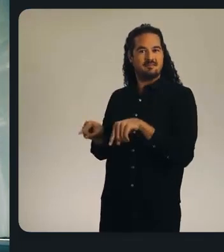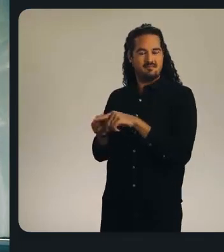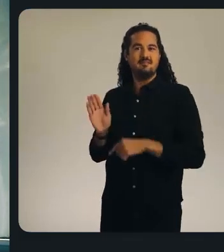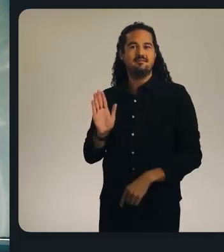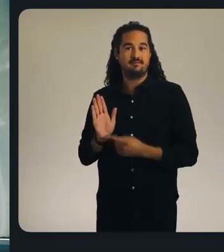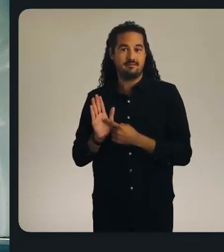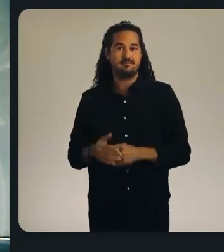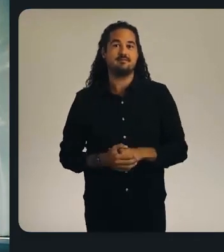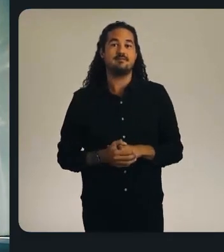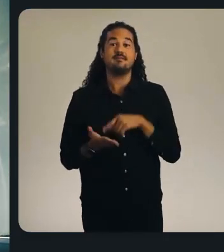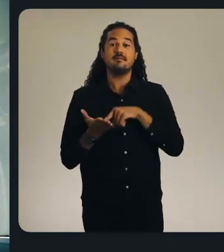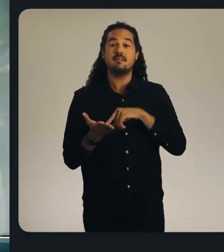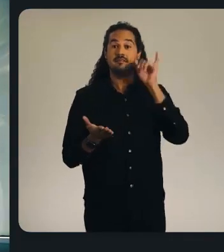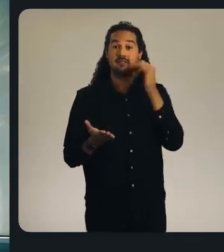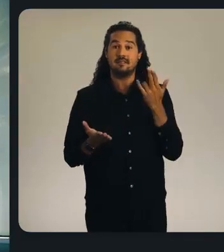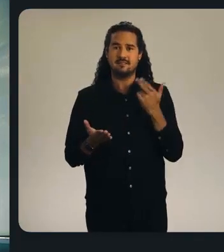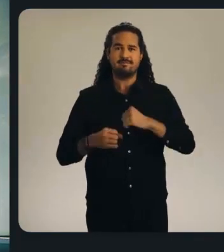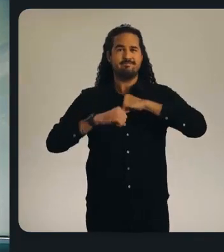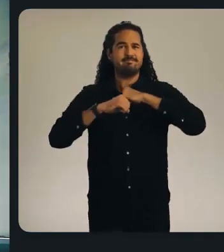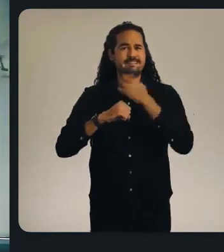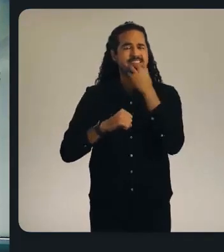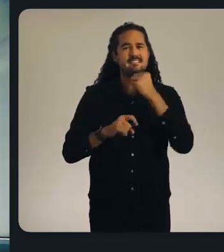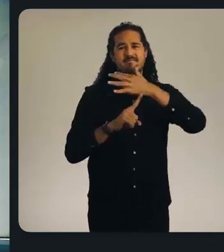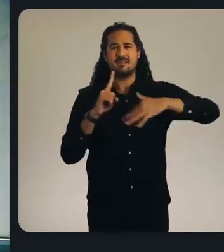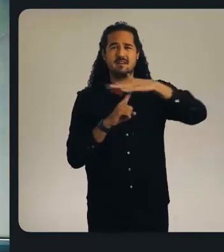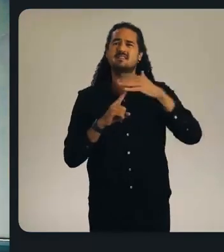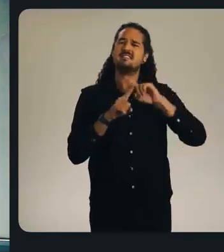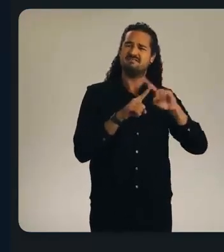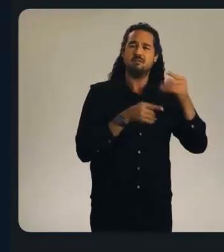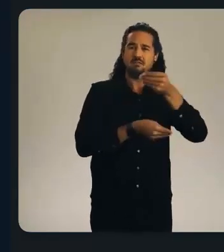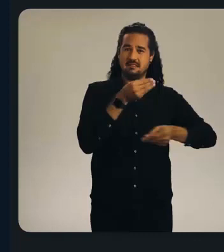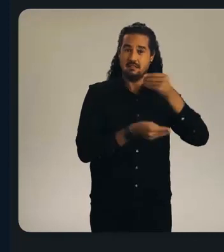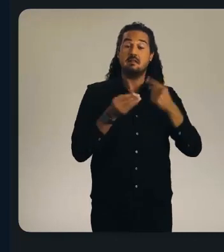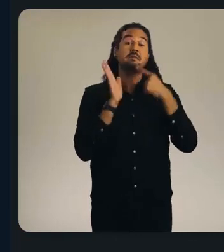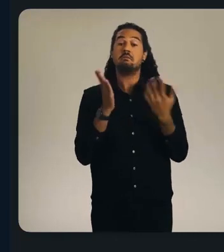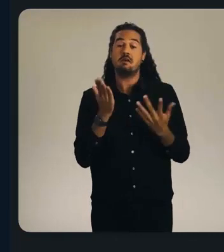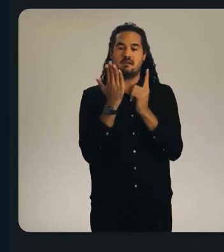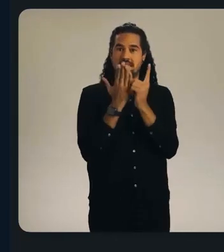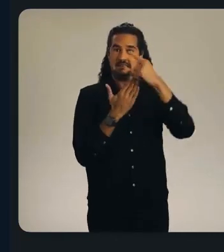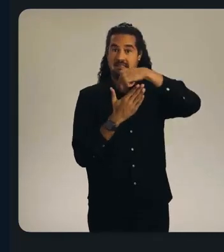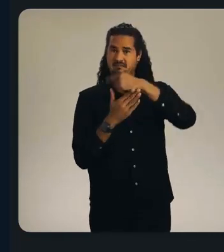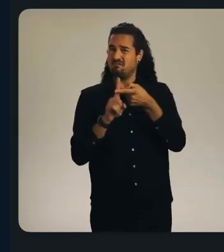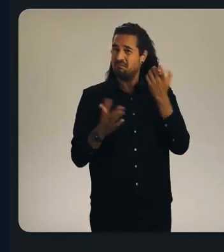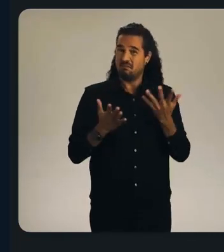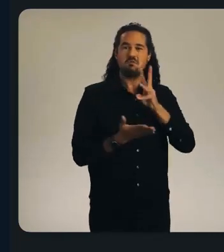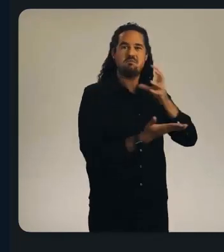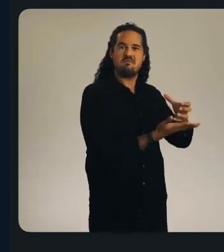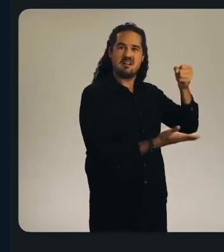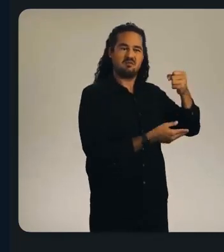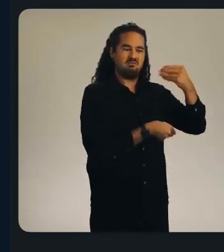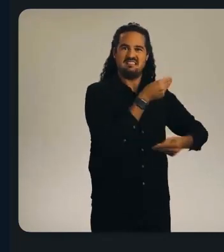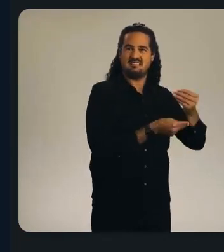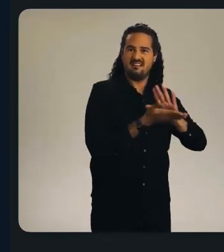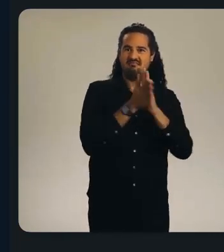iPhone 13 is designed with the environment in mind, using many recycled materials. For example, these antenna lines use upcycled plastic water bottles, an